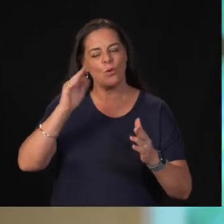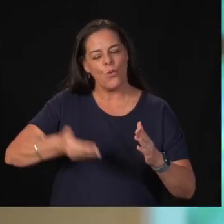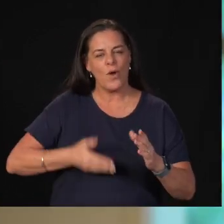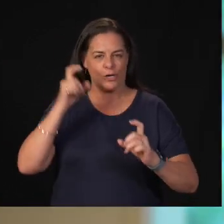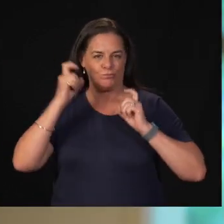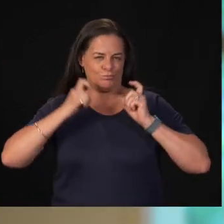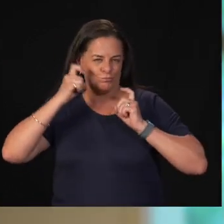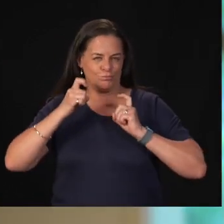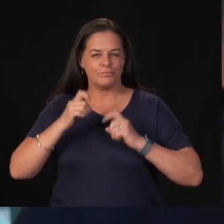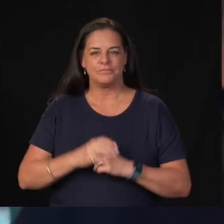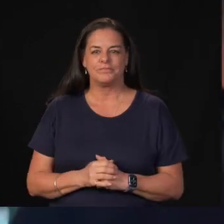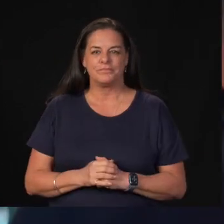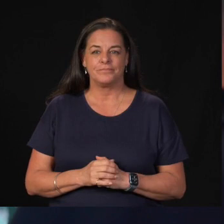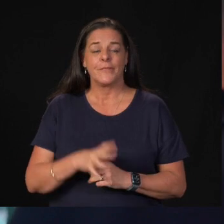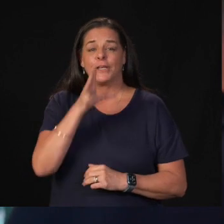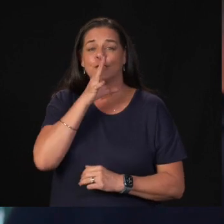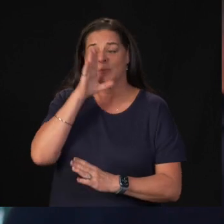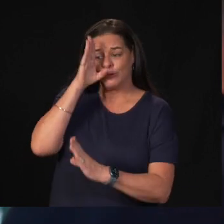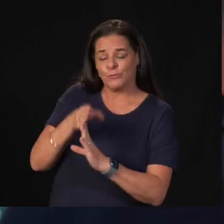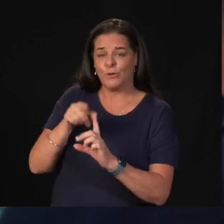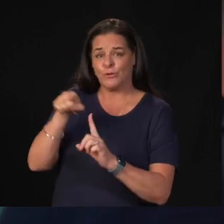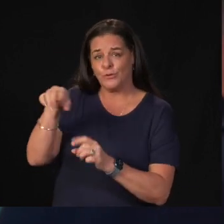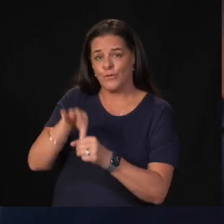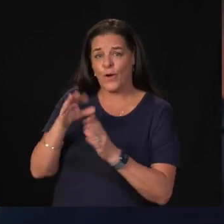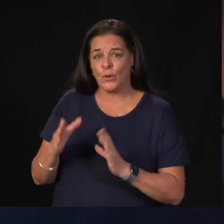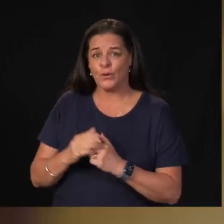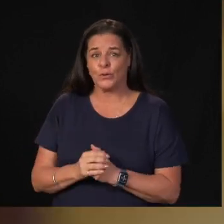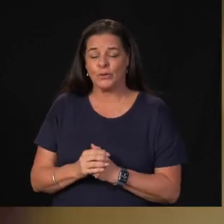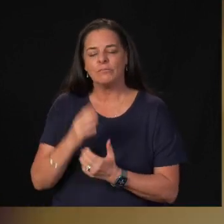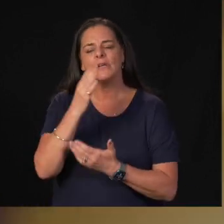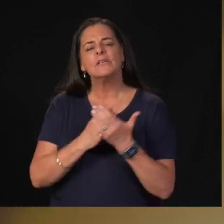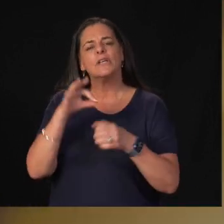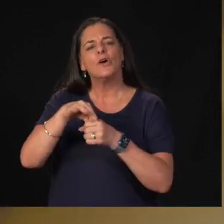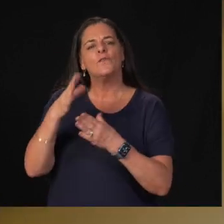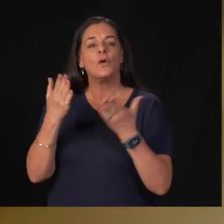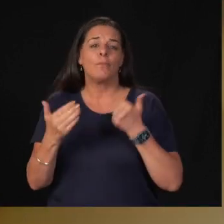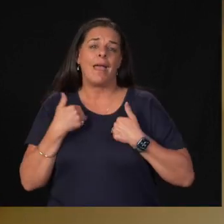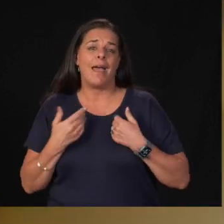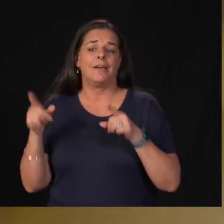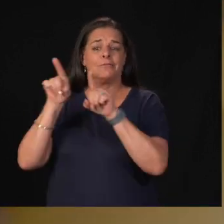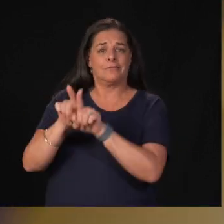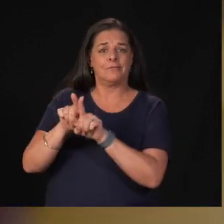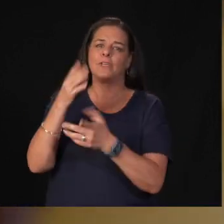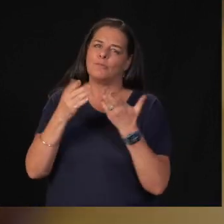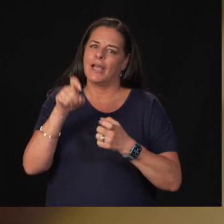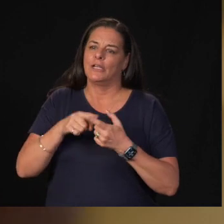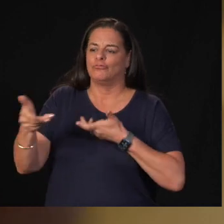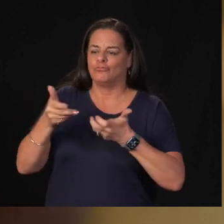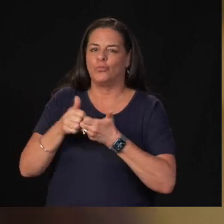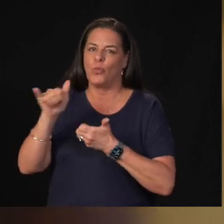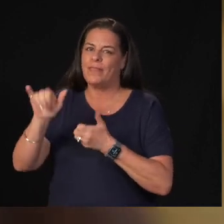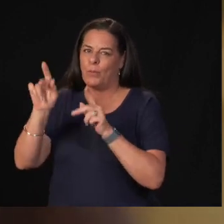and welcoming tone of voice. Speak directly to the voter. Some voters may have an assistant, and you may need to interact